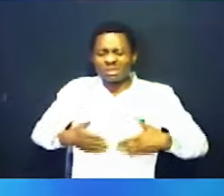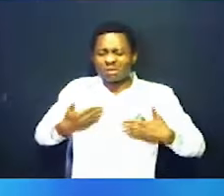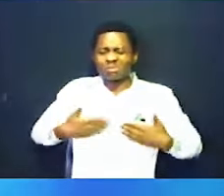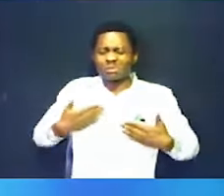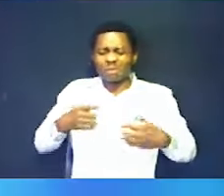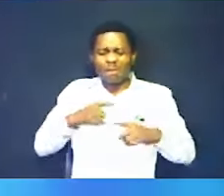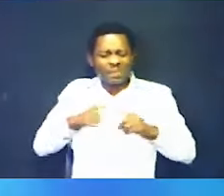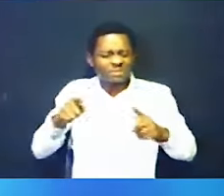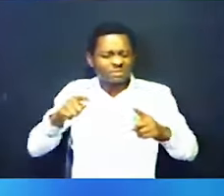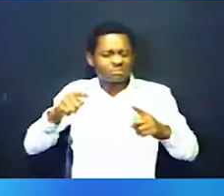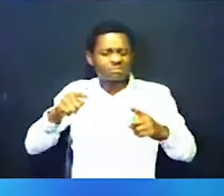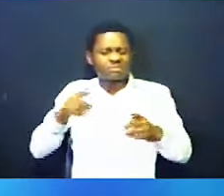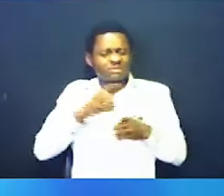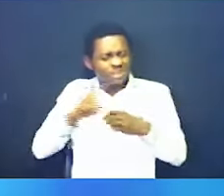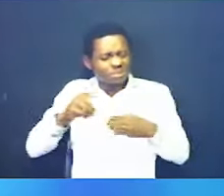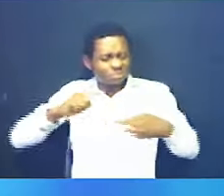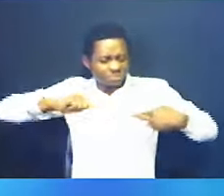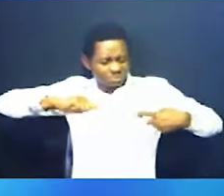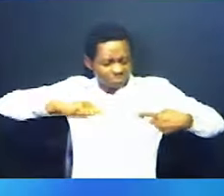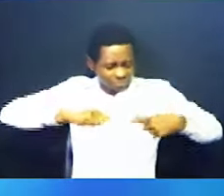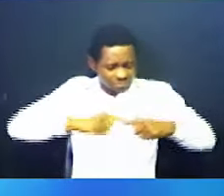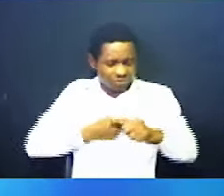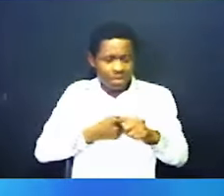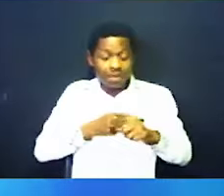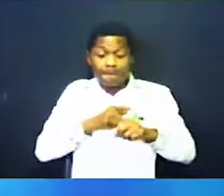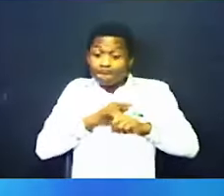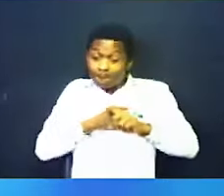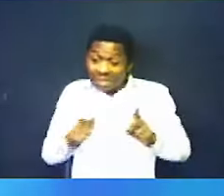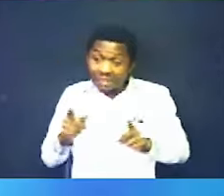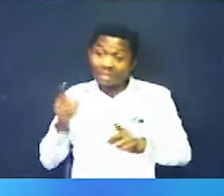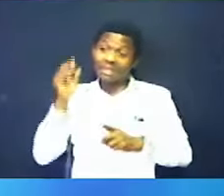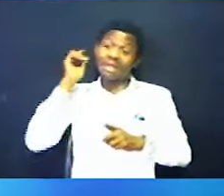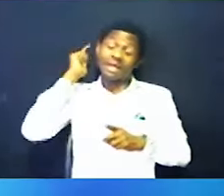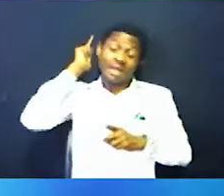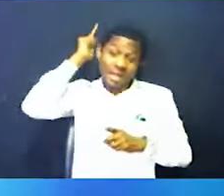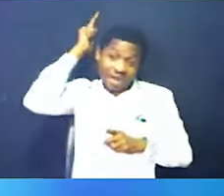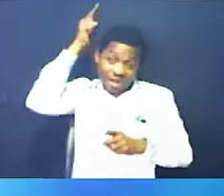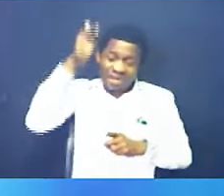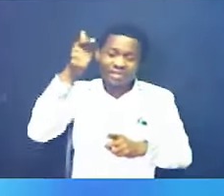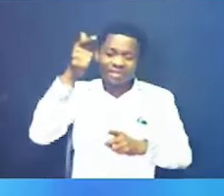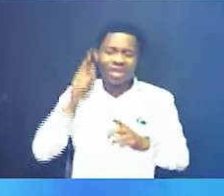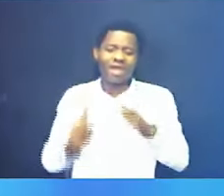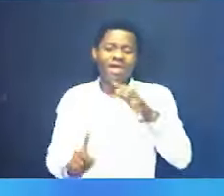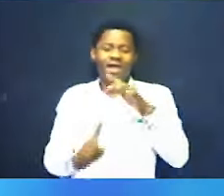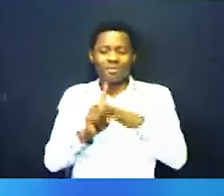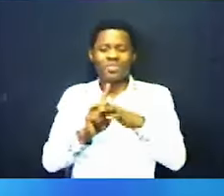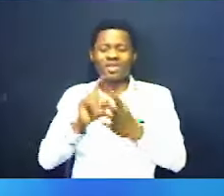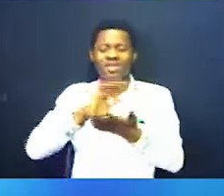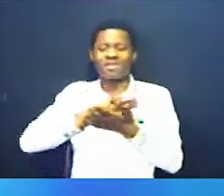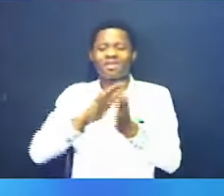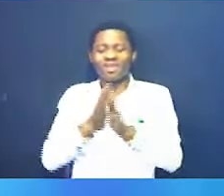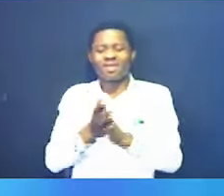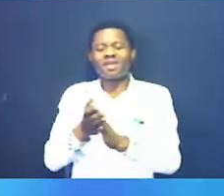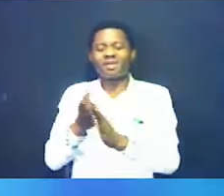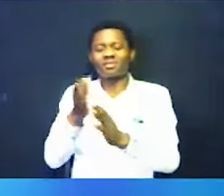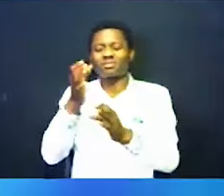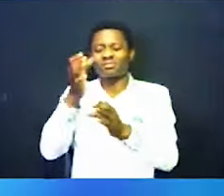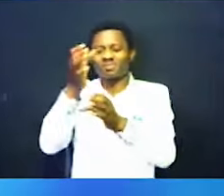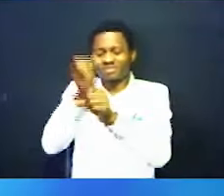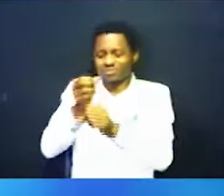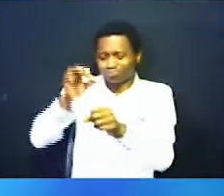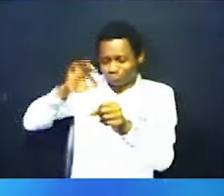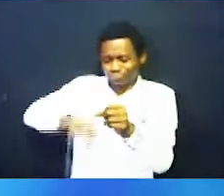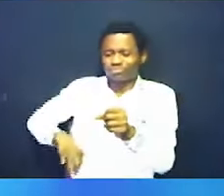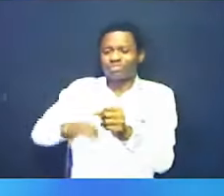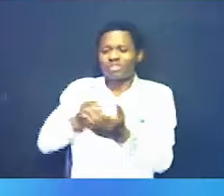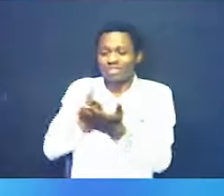but painful. Later on, however, it produces a harvest of righteousness and peace to